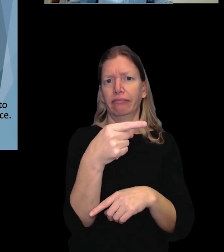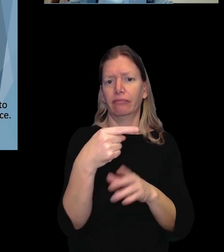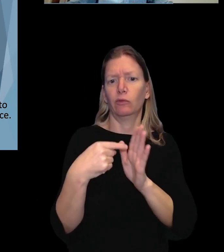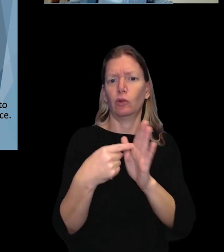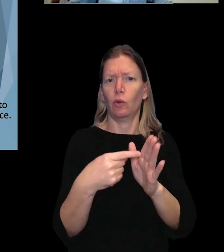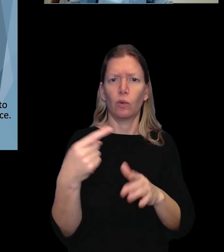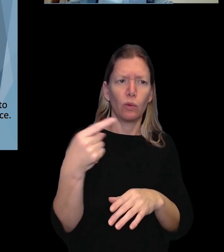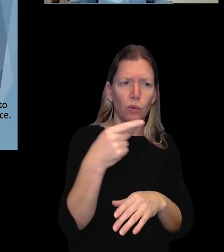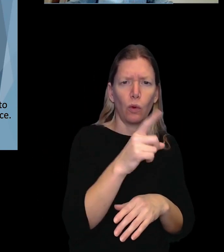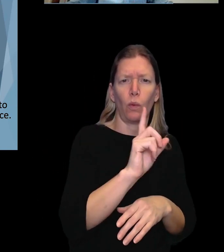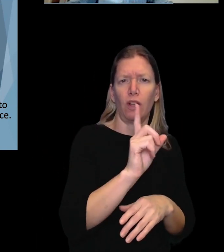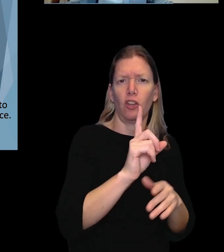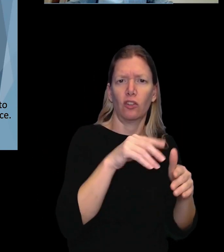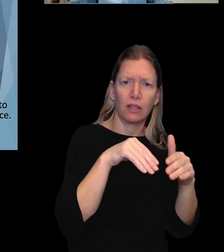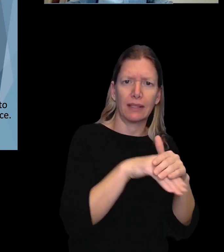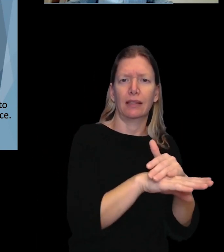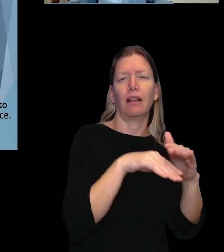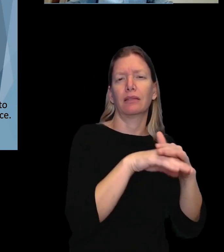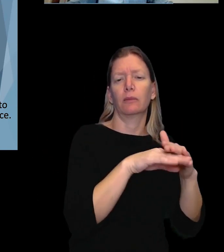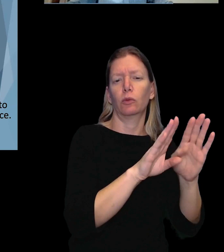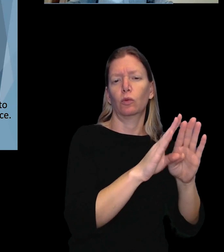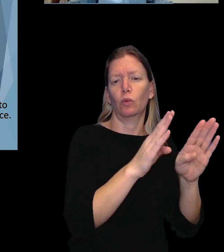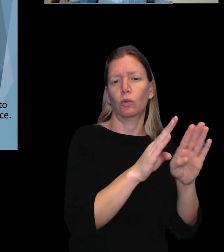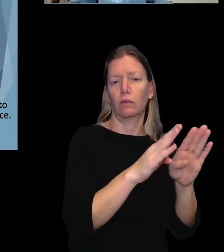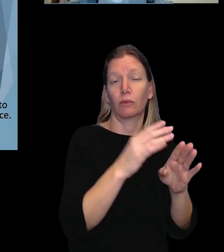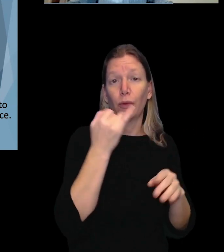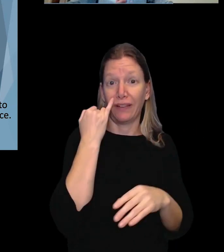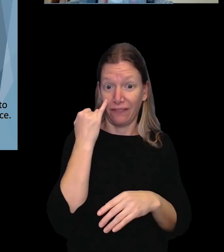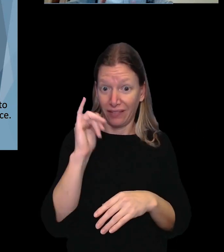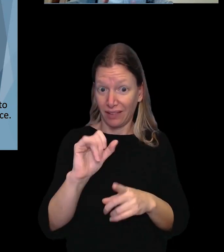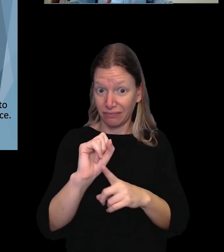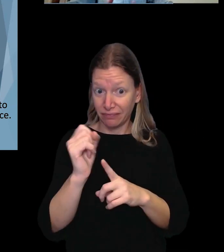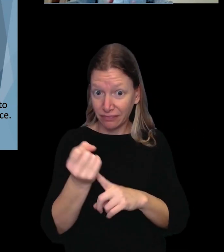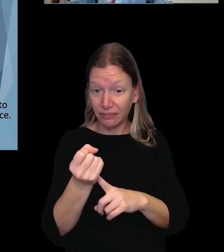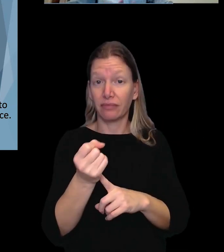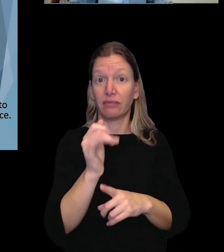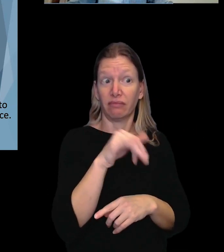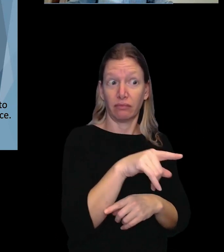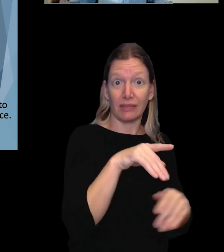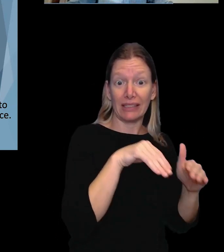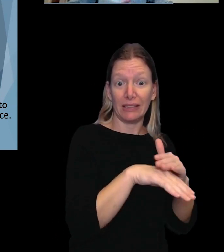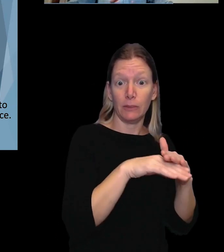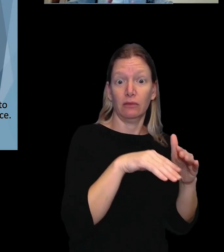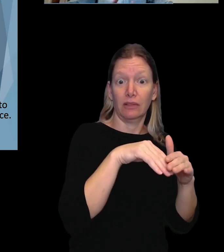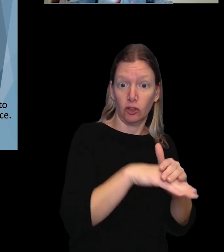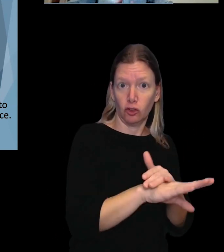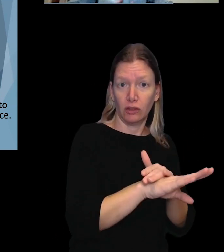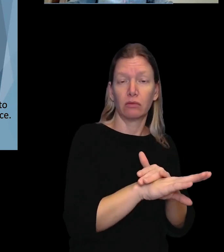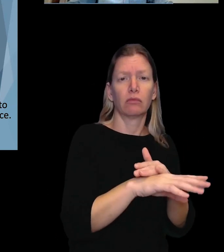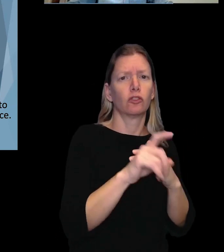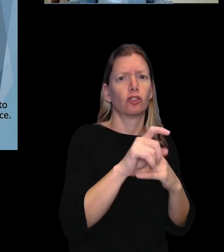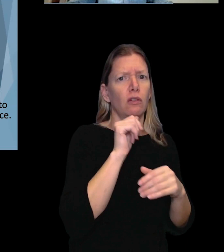direct people to the accessible entrance. And if that is the case, then the